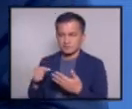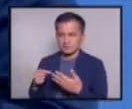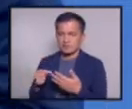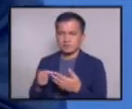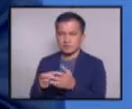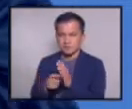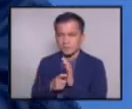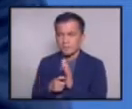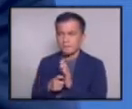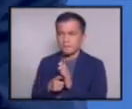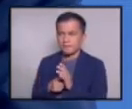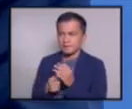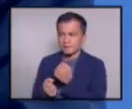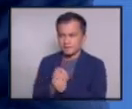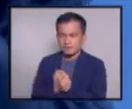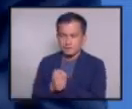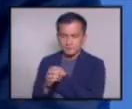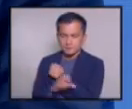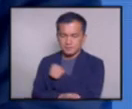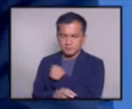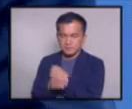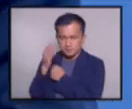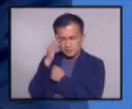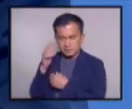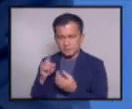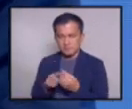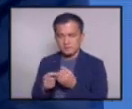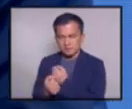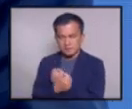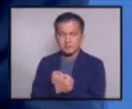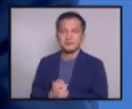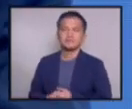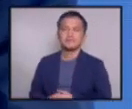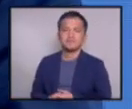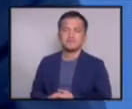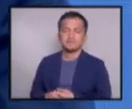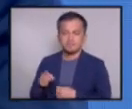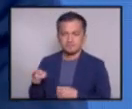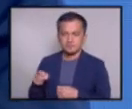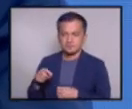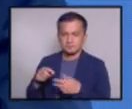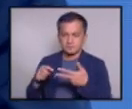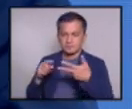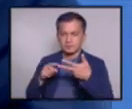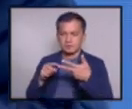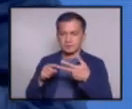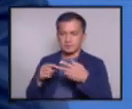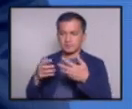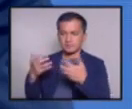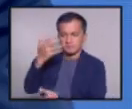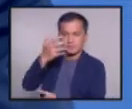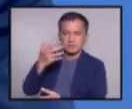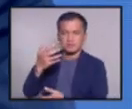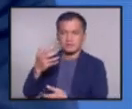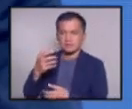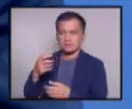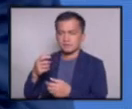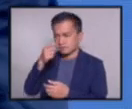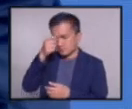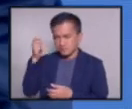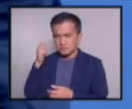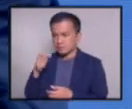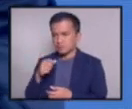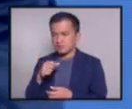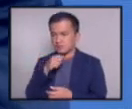your love of country, you know, knowledge about your country and love your country. Pangatlo, yung job mismatch. We're turning out graduates na